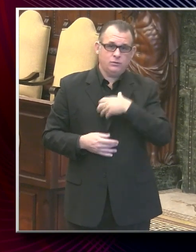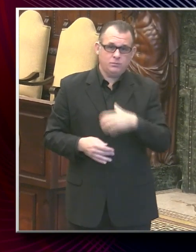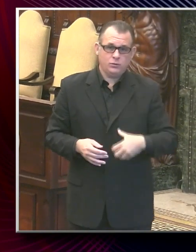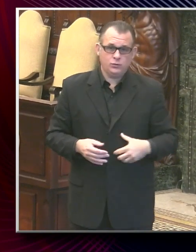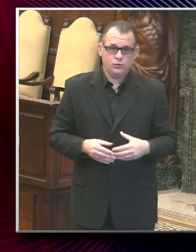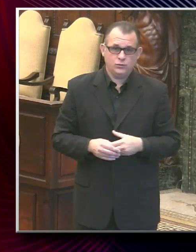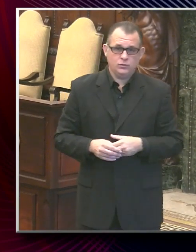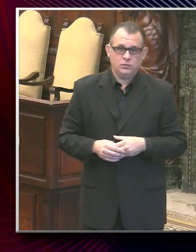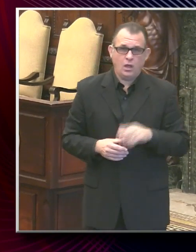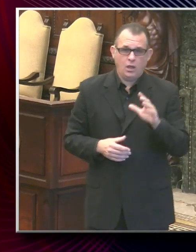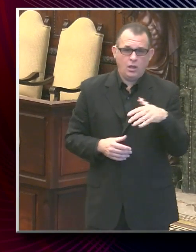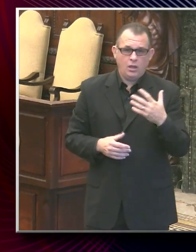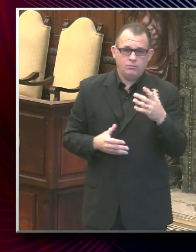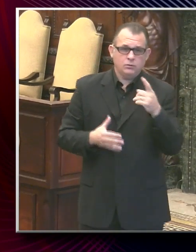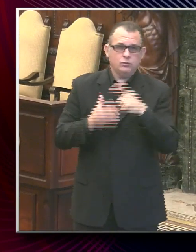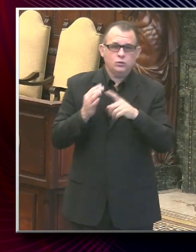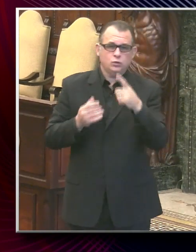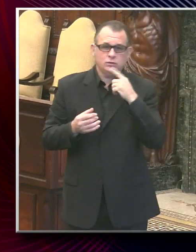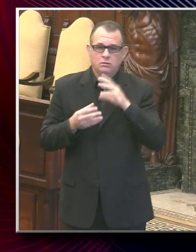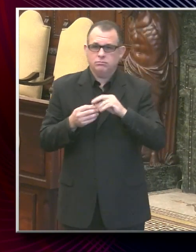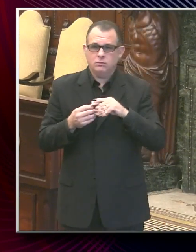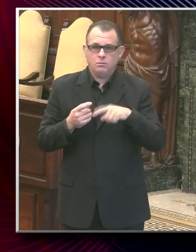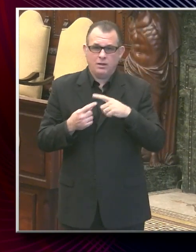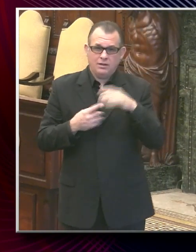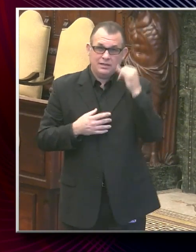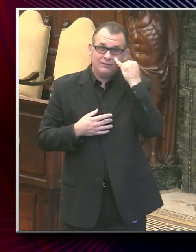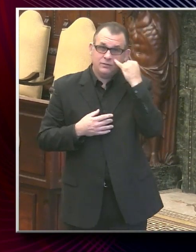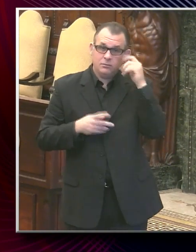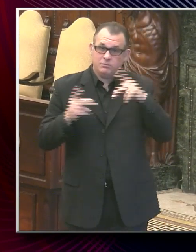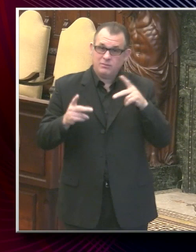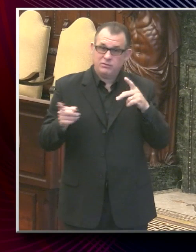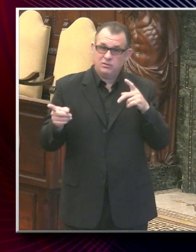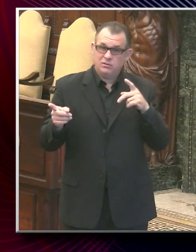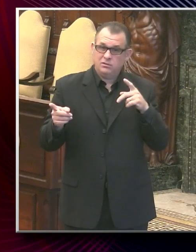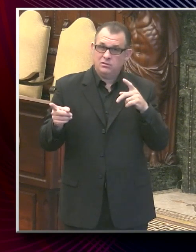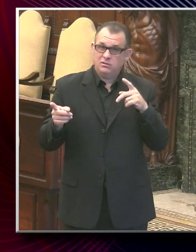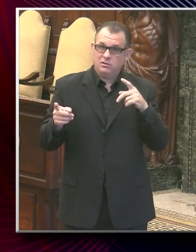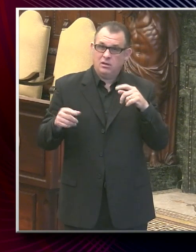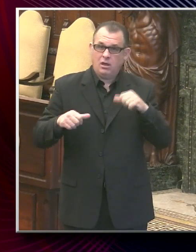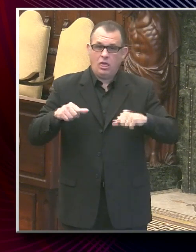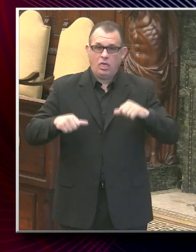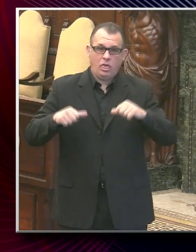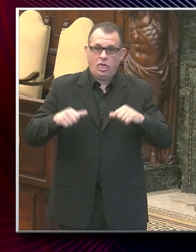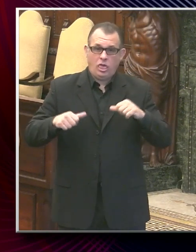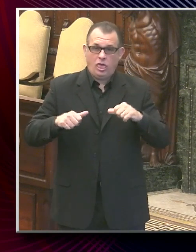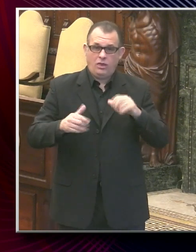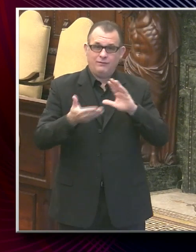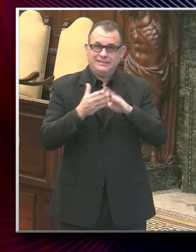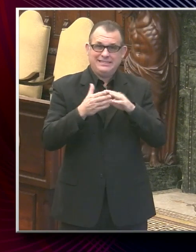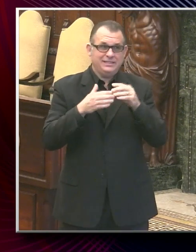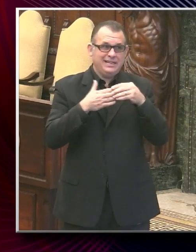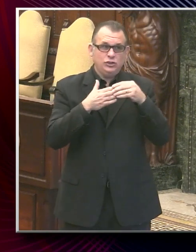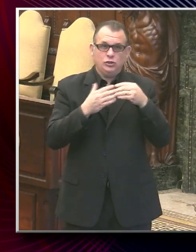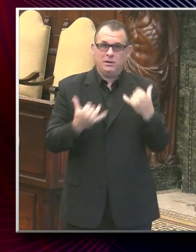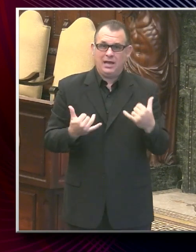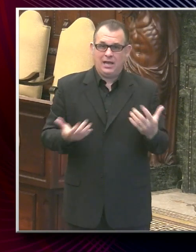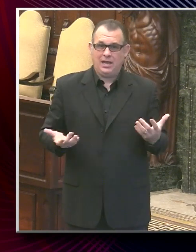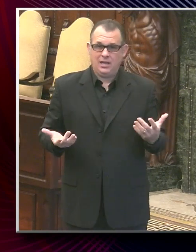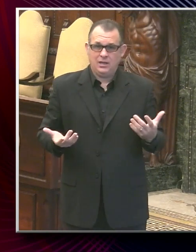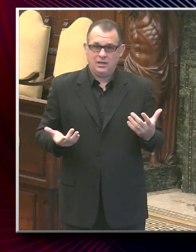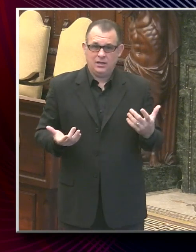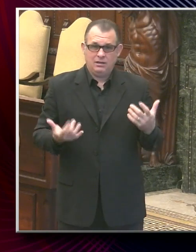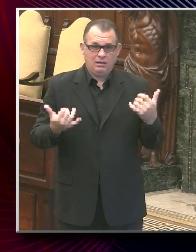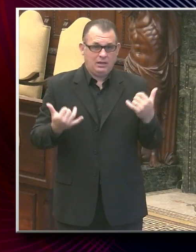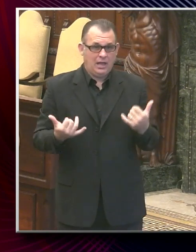McCormick. What do you say to citizens who are questioning the strength of the city's leadership right now and now that you're losing a visible